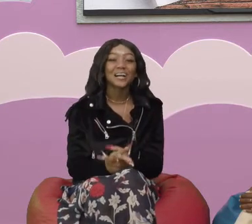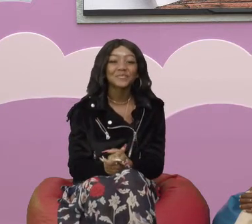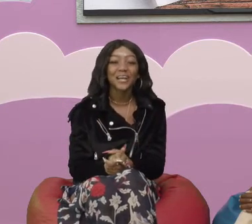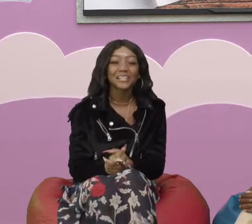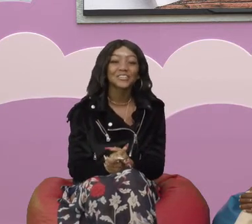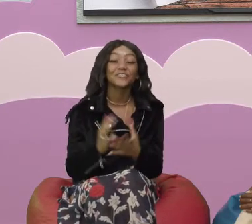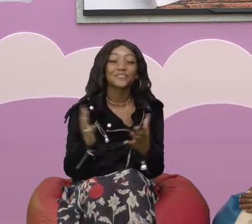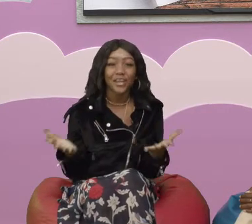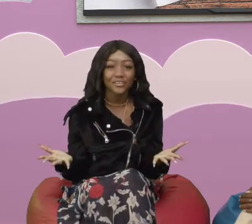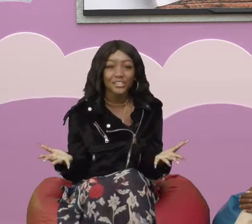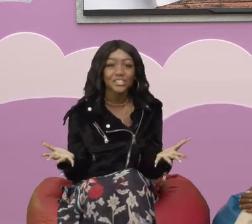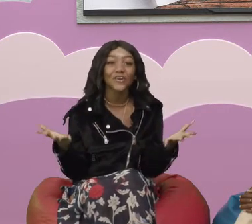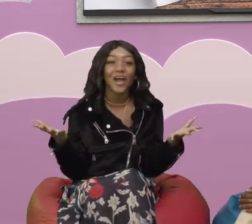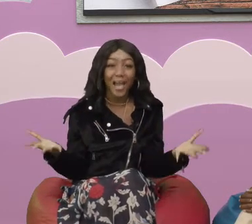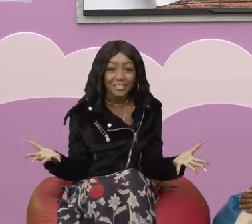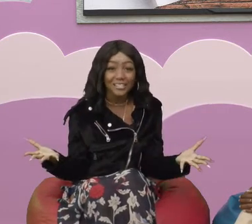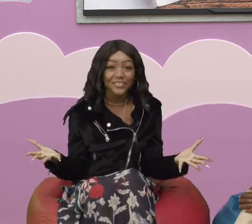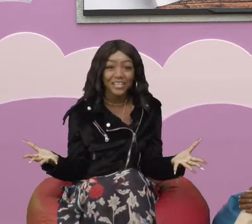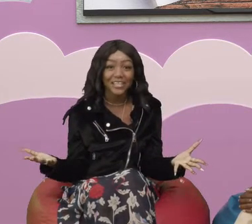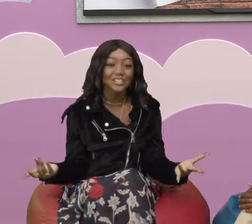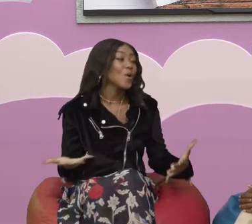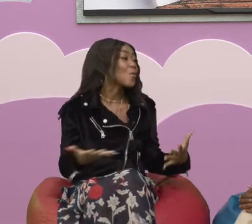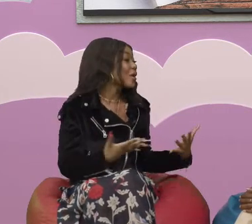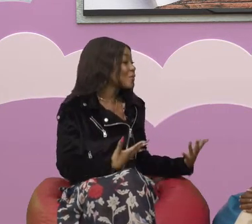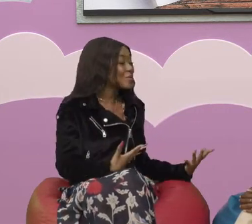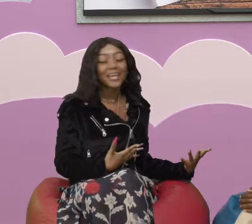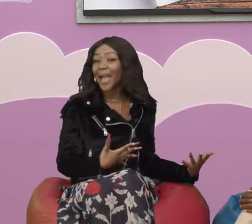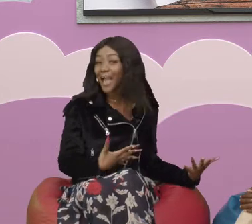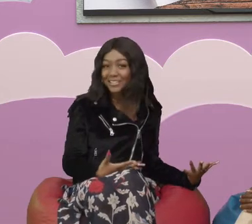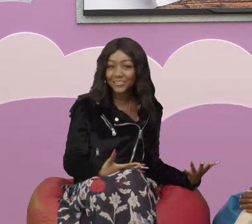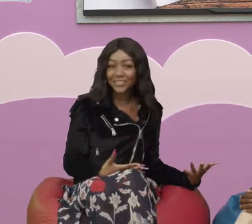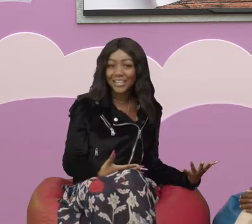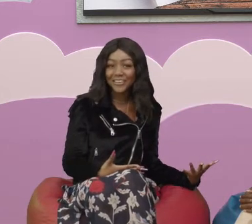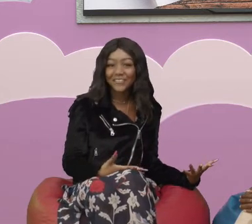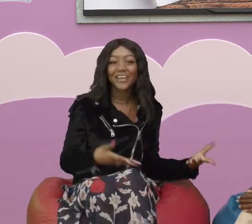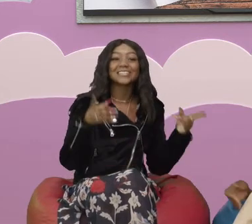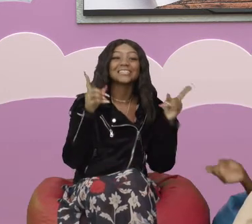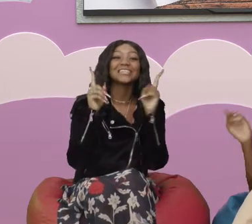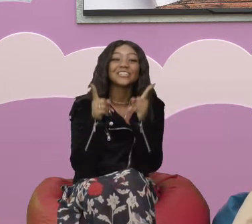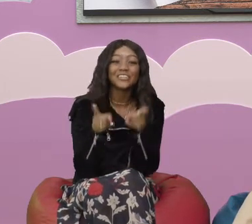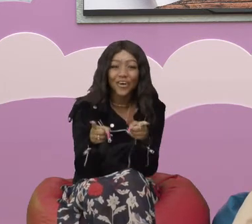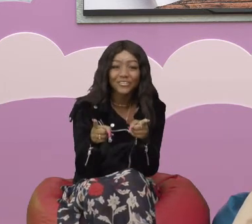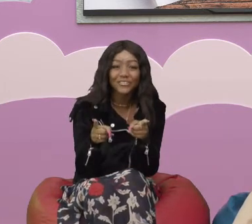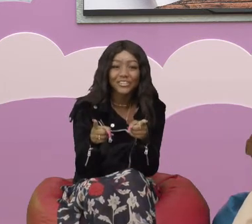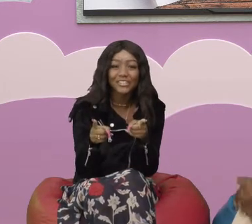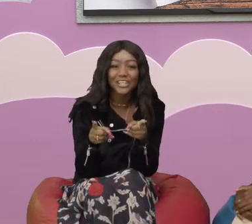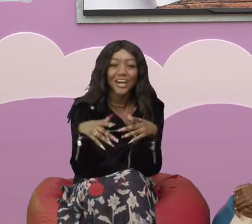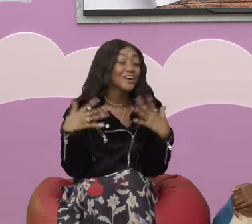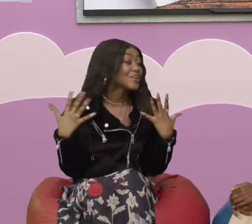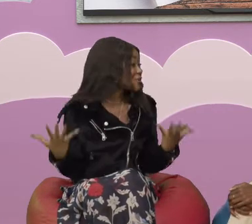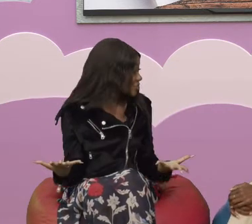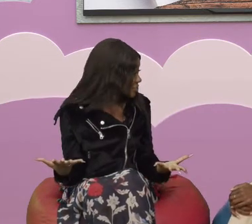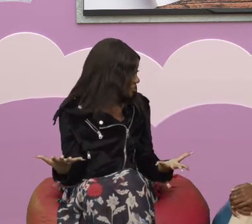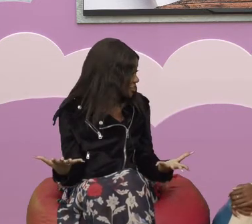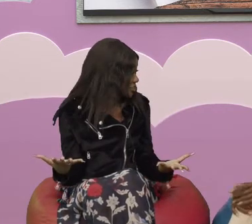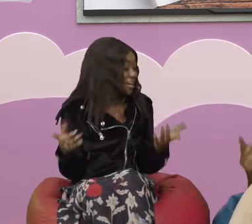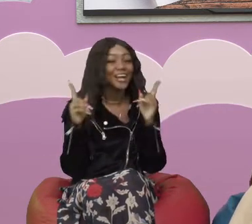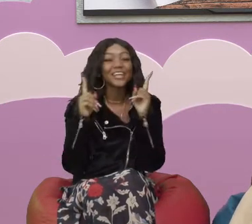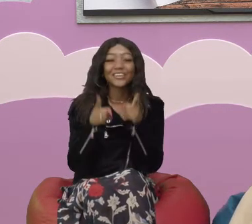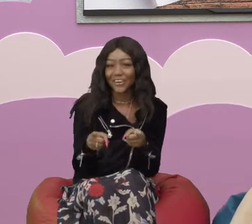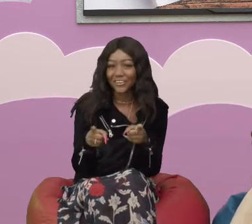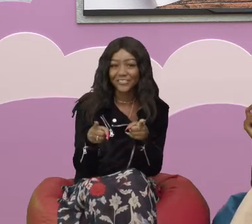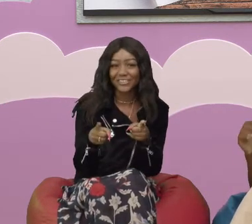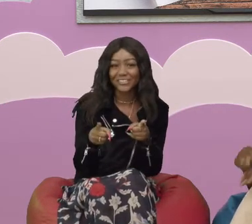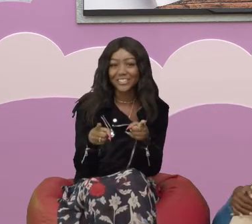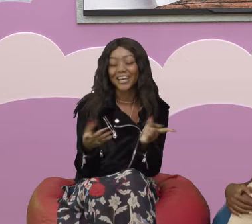welcome back to your favorite show, Active Kids, where we actively invest in your future. Whose future?